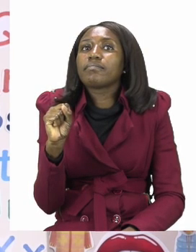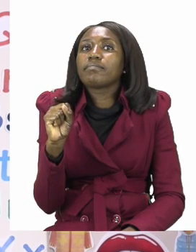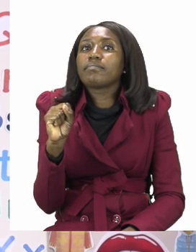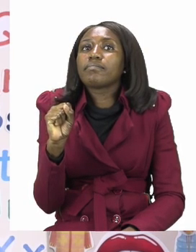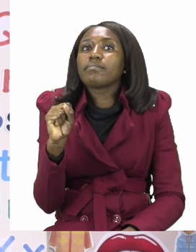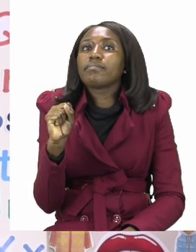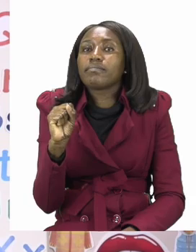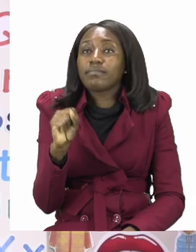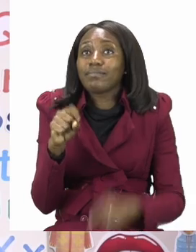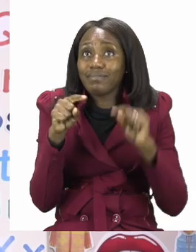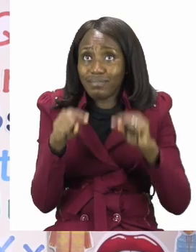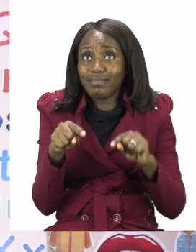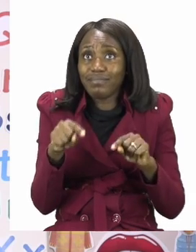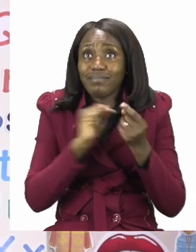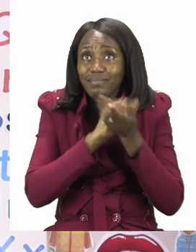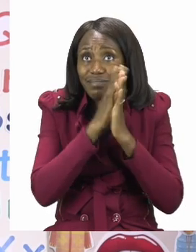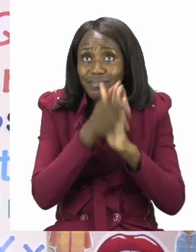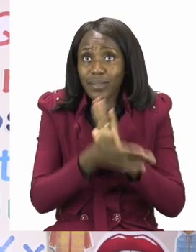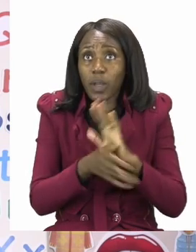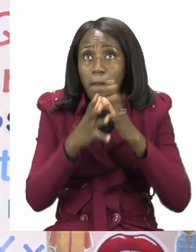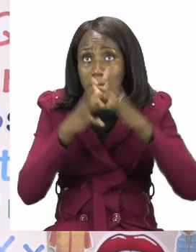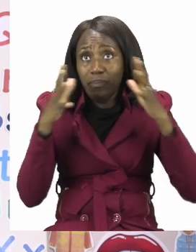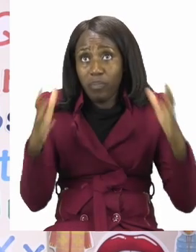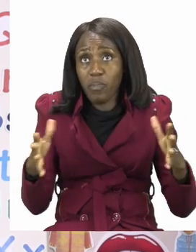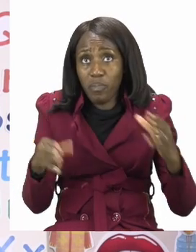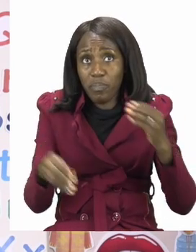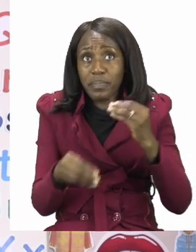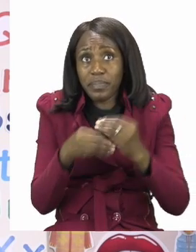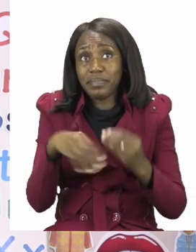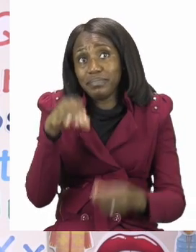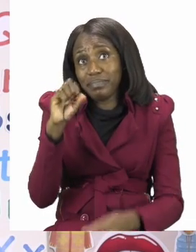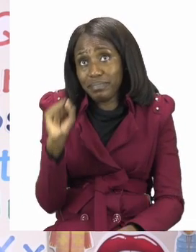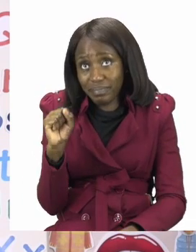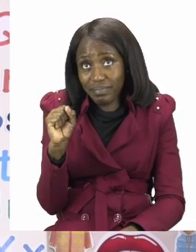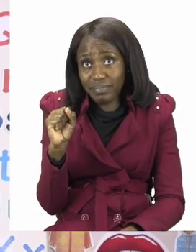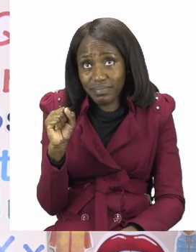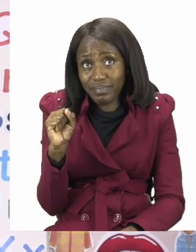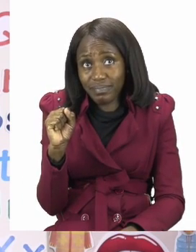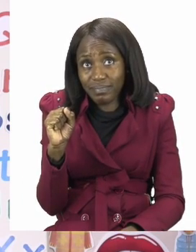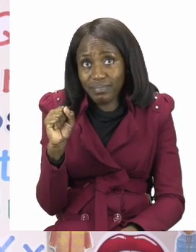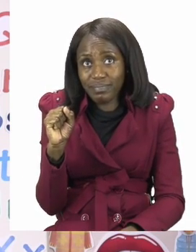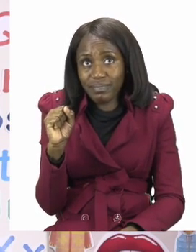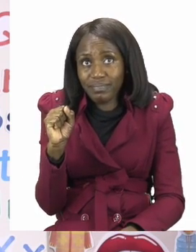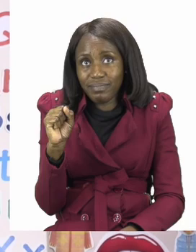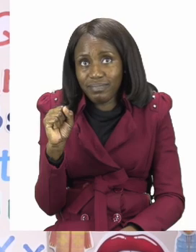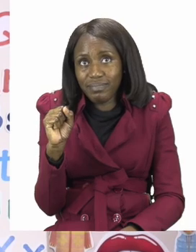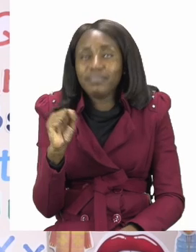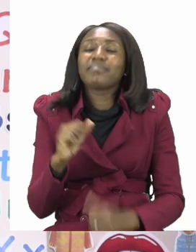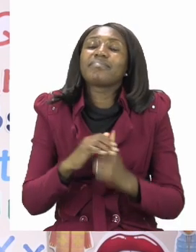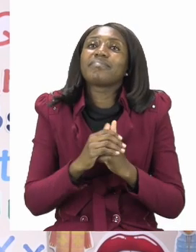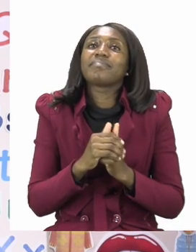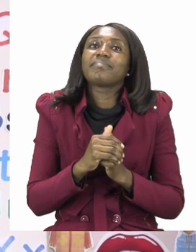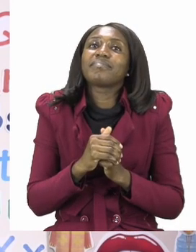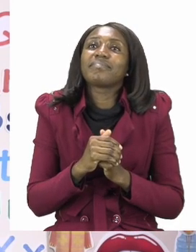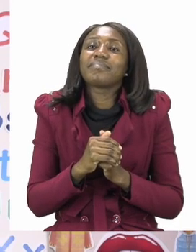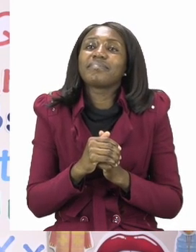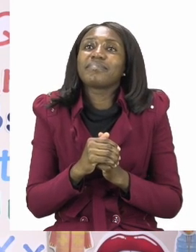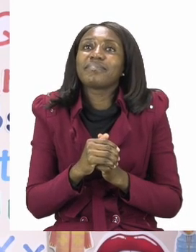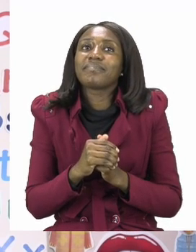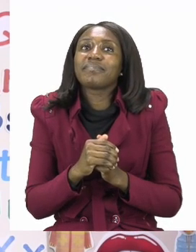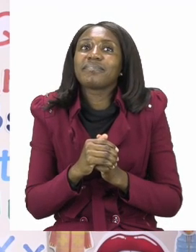Now the word has become a plural. One pair, many